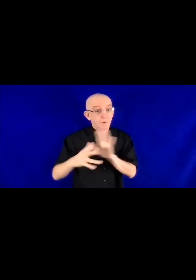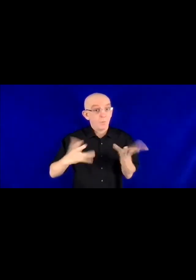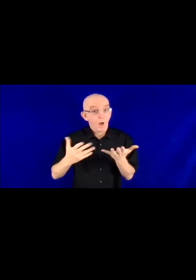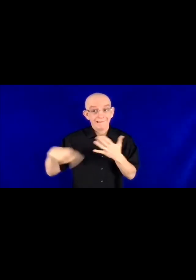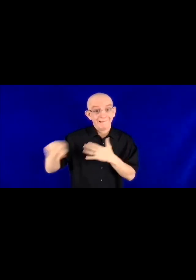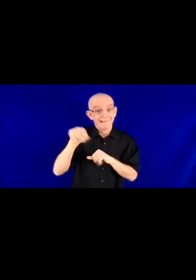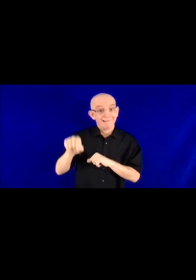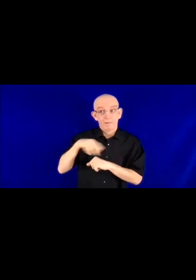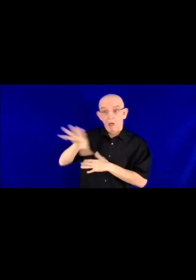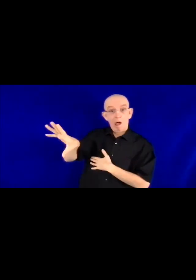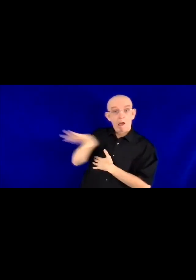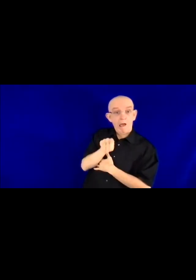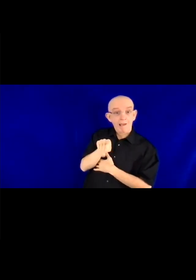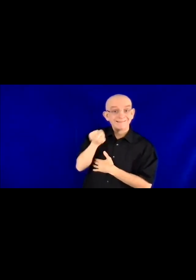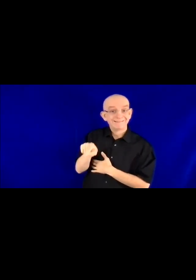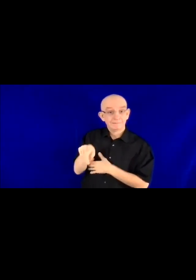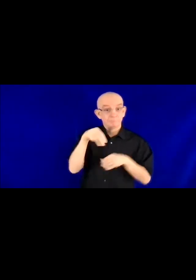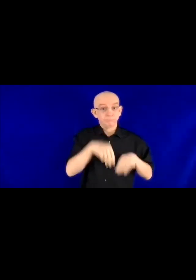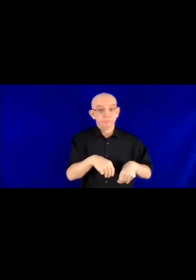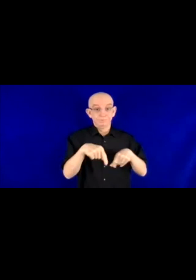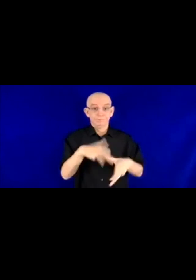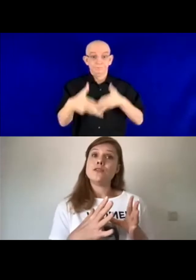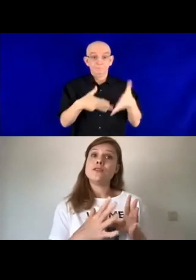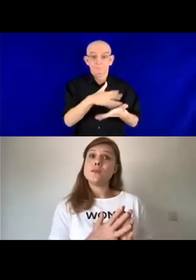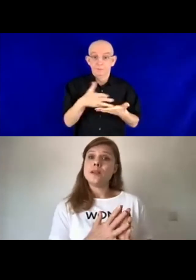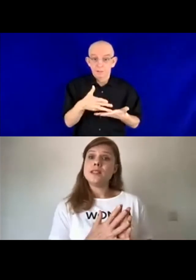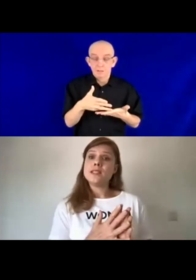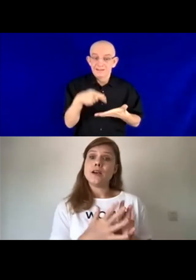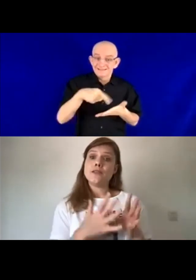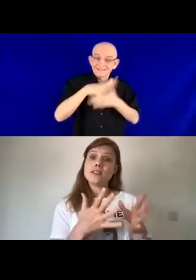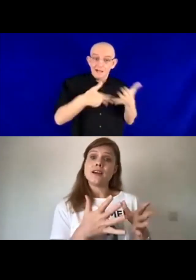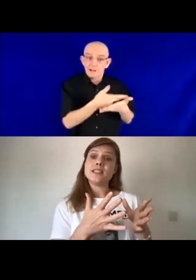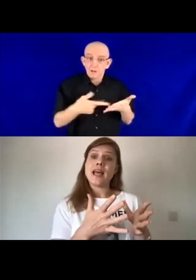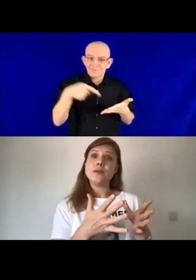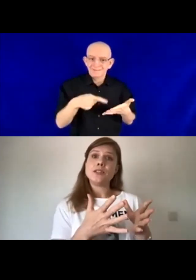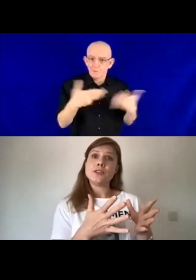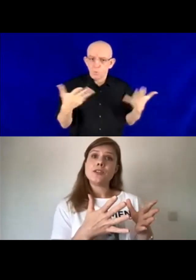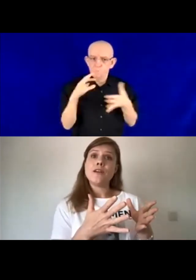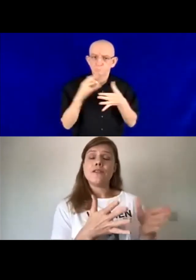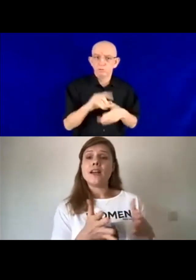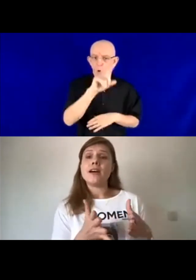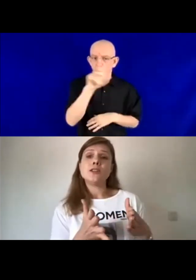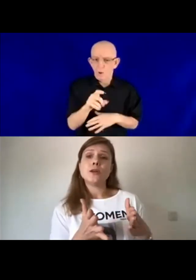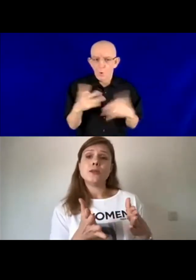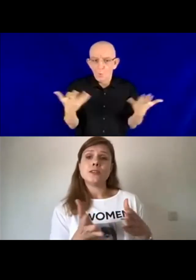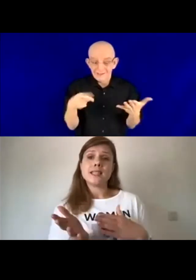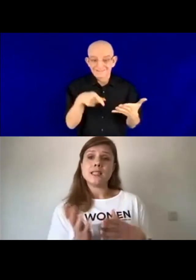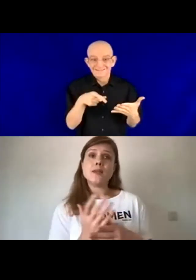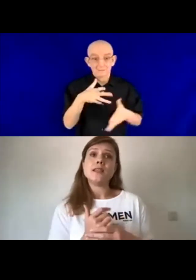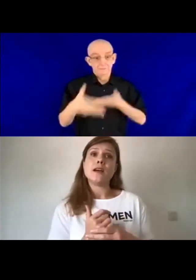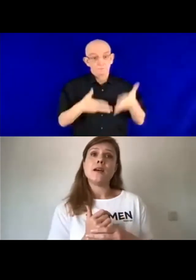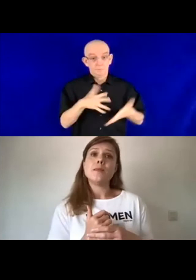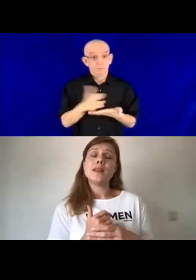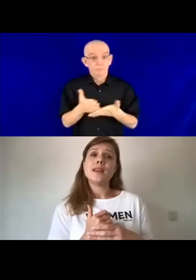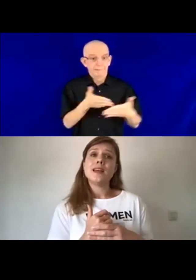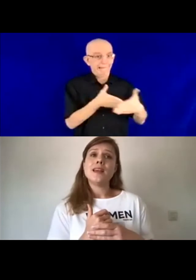we should consider what the impact is of the visibility of signed languages via interpreters in the